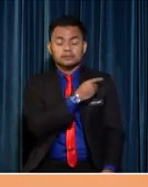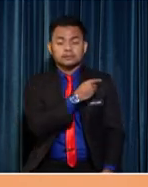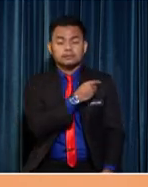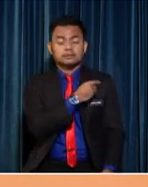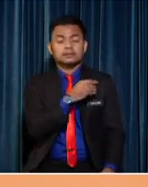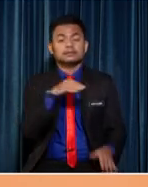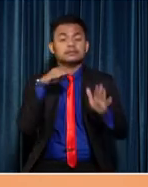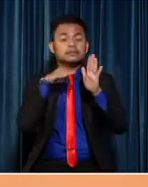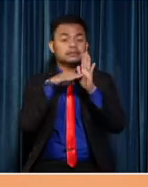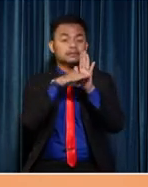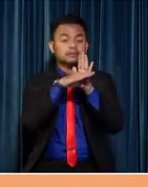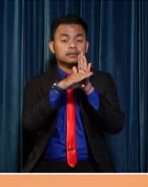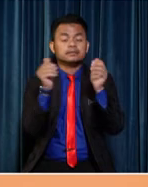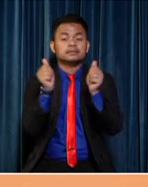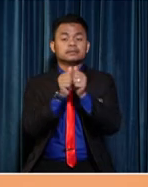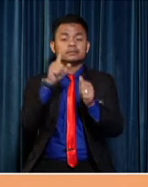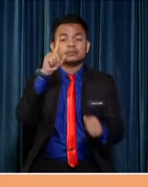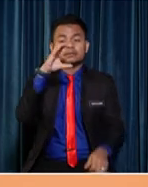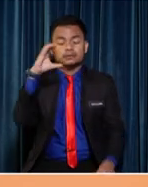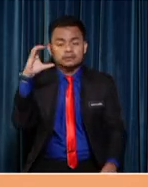divide by 100.